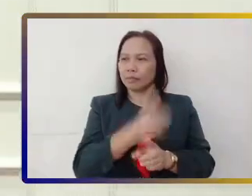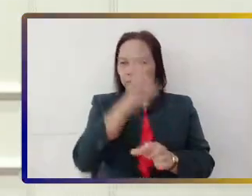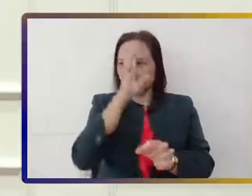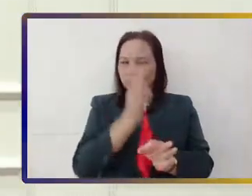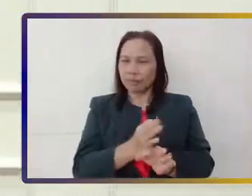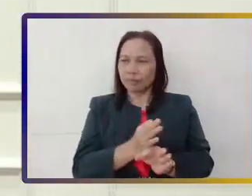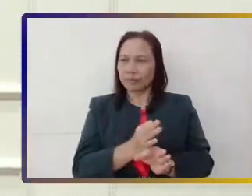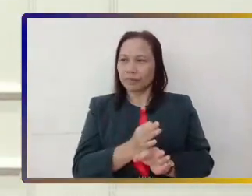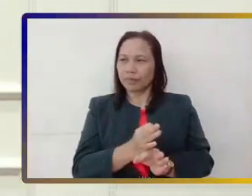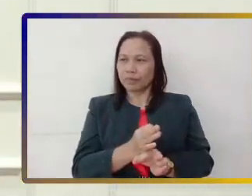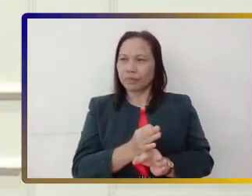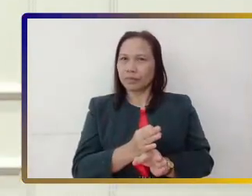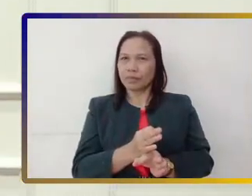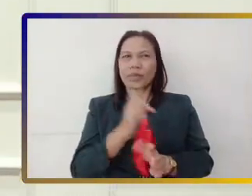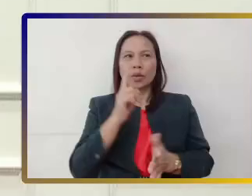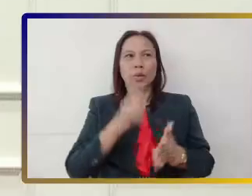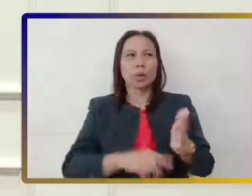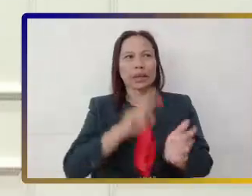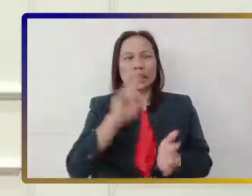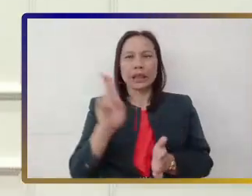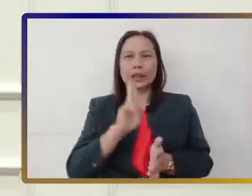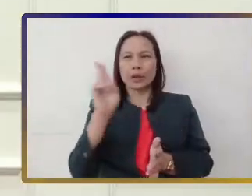mabul Ang